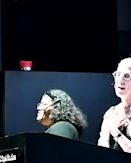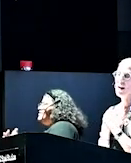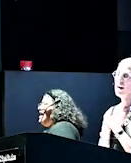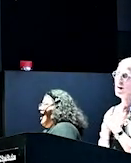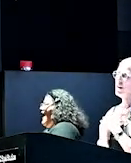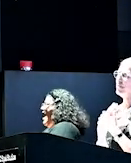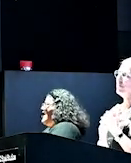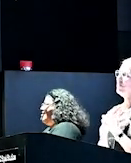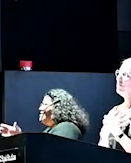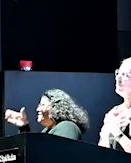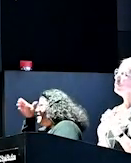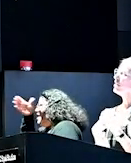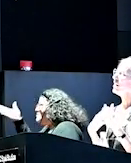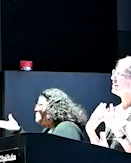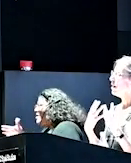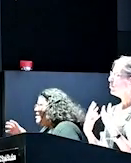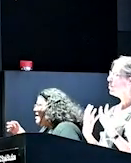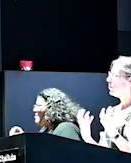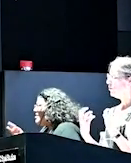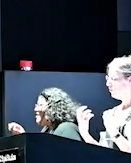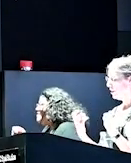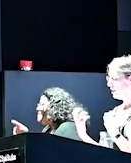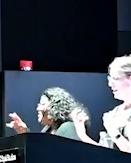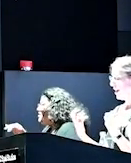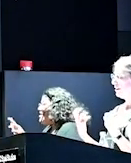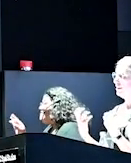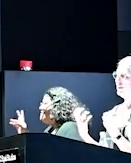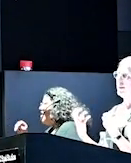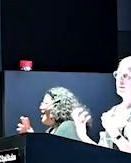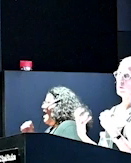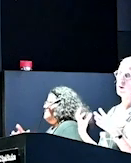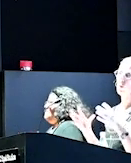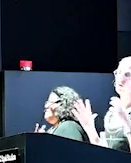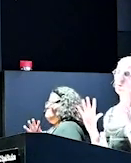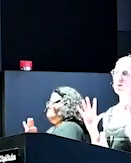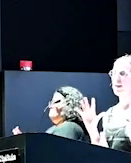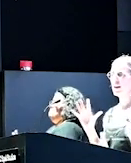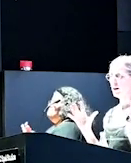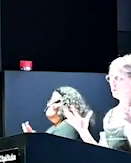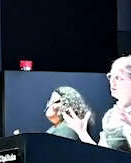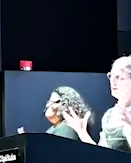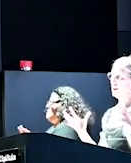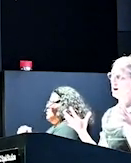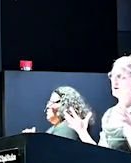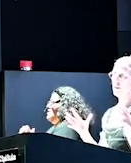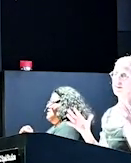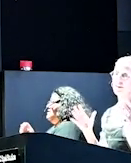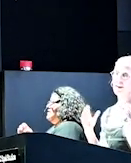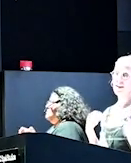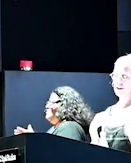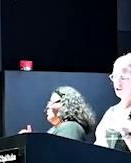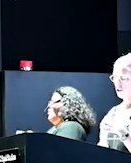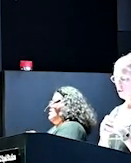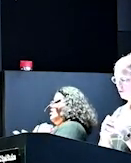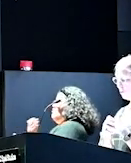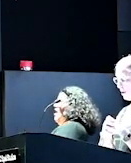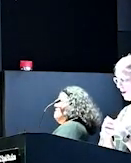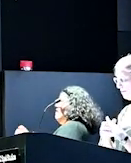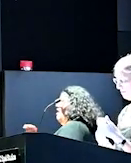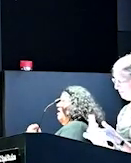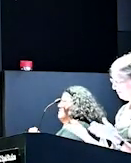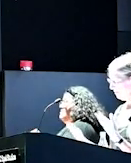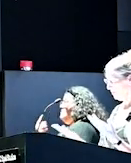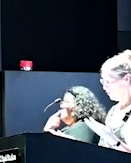fun feeling that people feel connected to Sesame. So when they come to the office